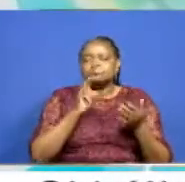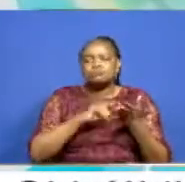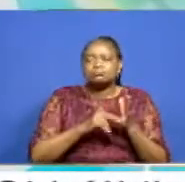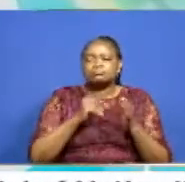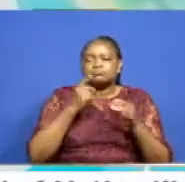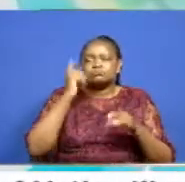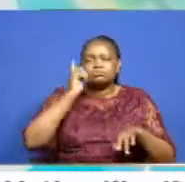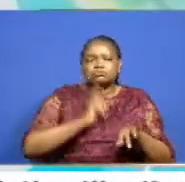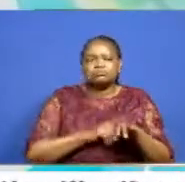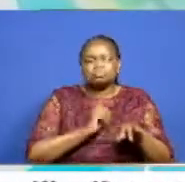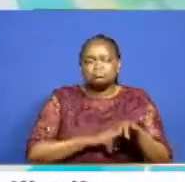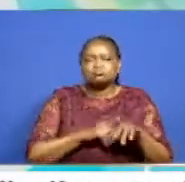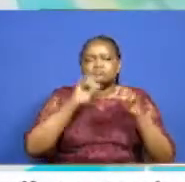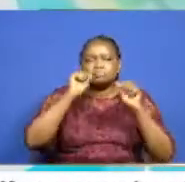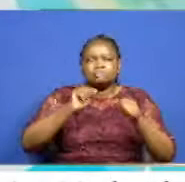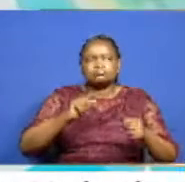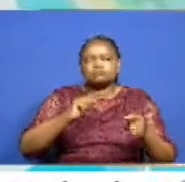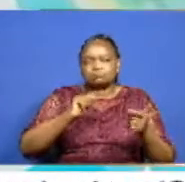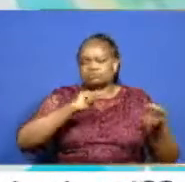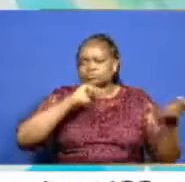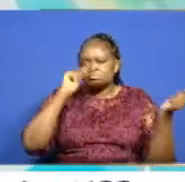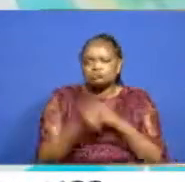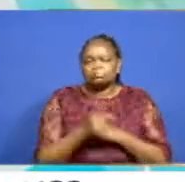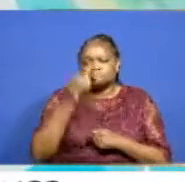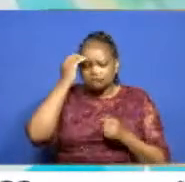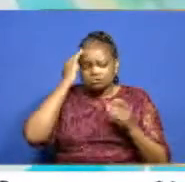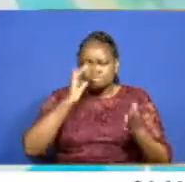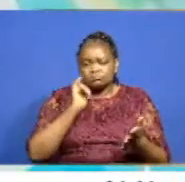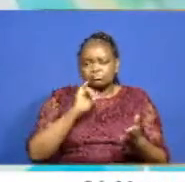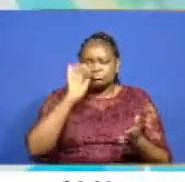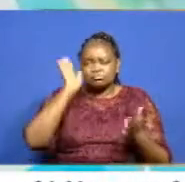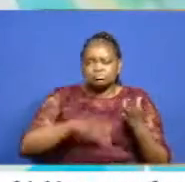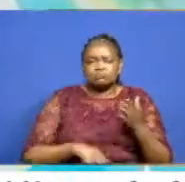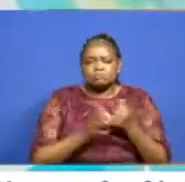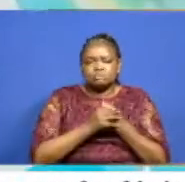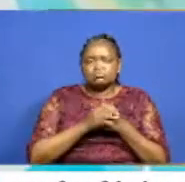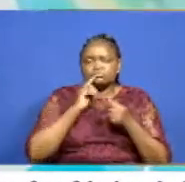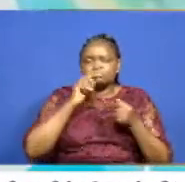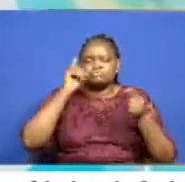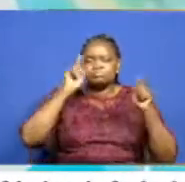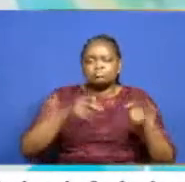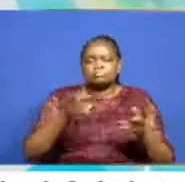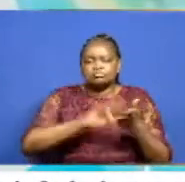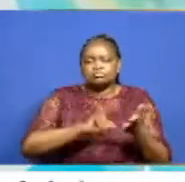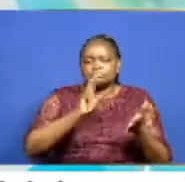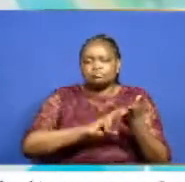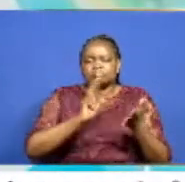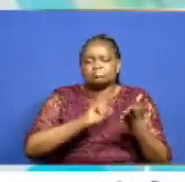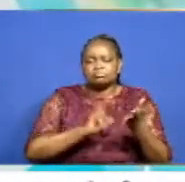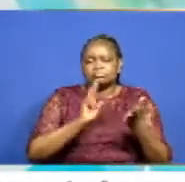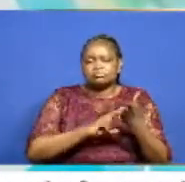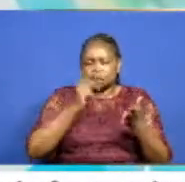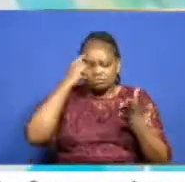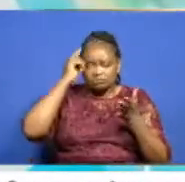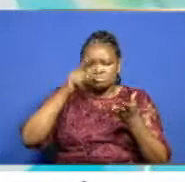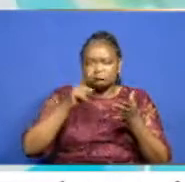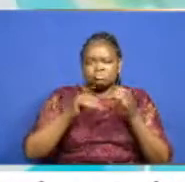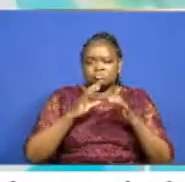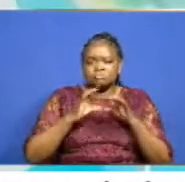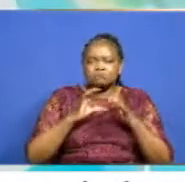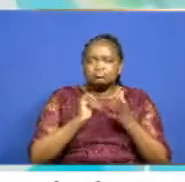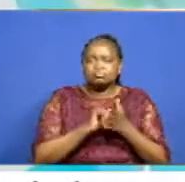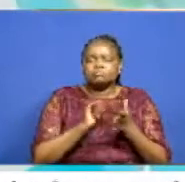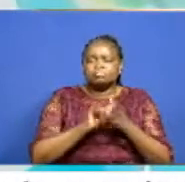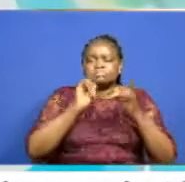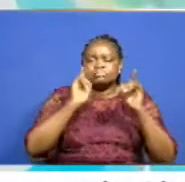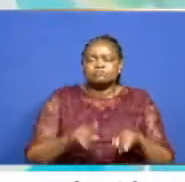in time, we can transition learners, rather than probably saying that they have to repeat the entire year. I think this is a discussion that we